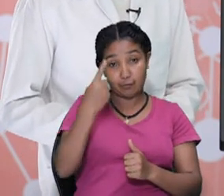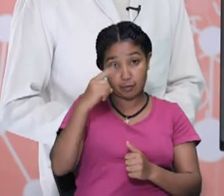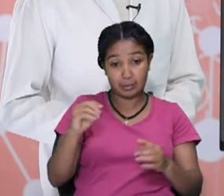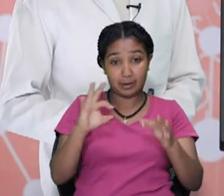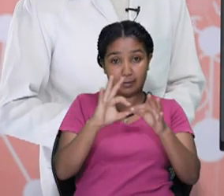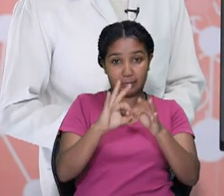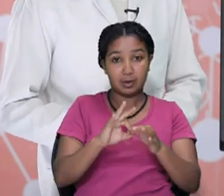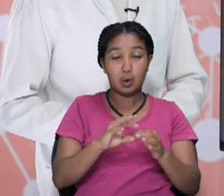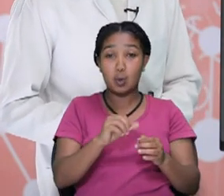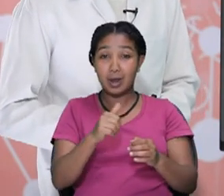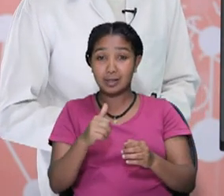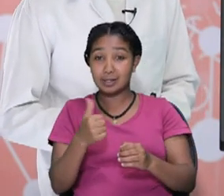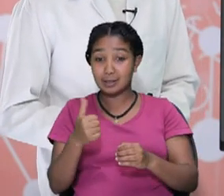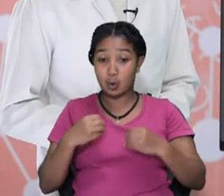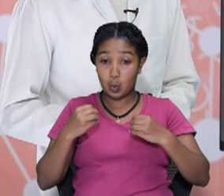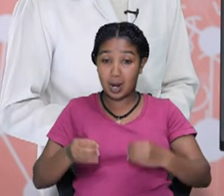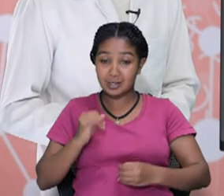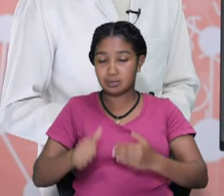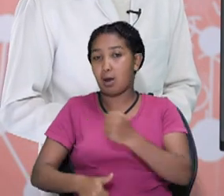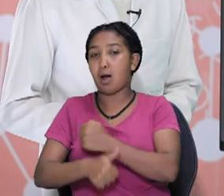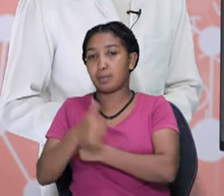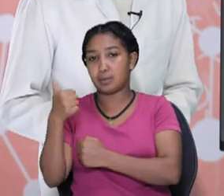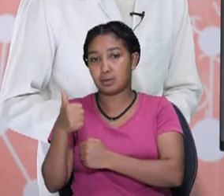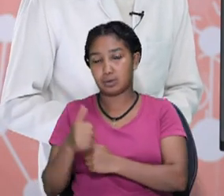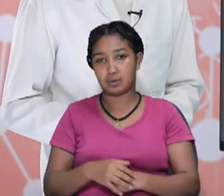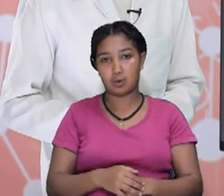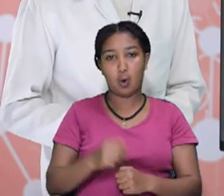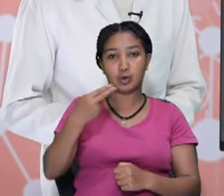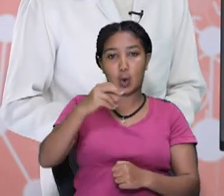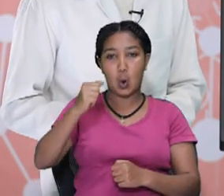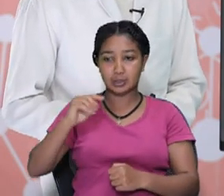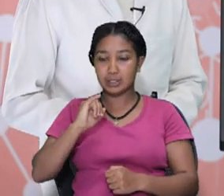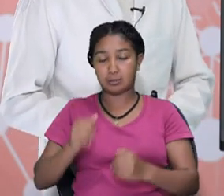association, whereas the other is harmed, that means the host.